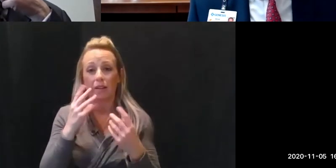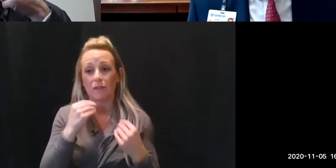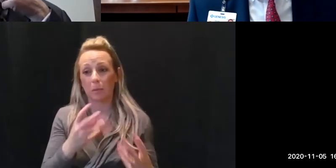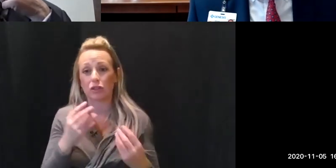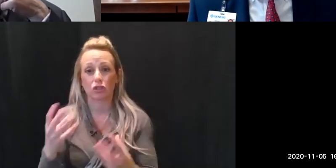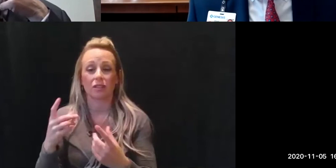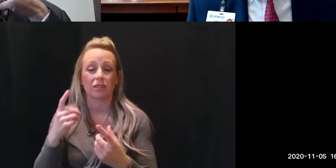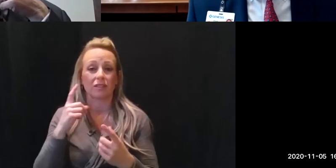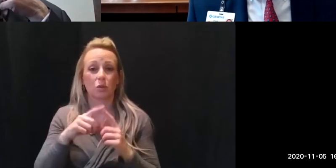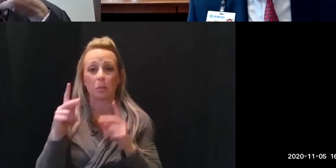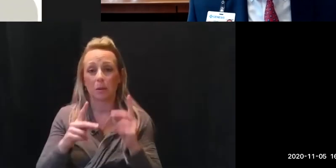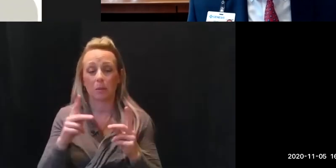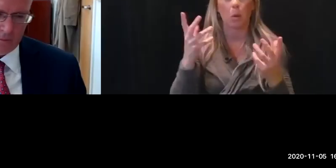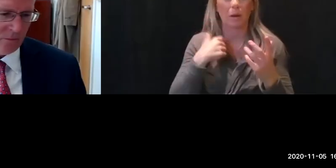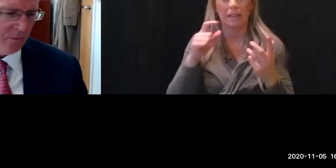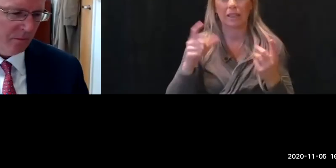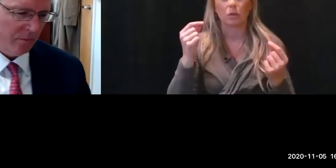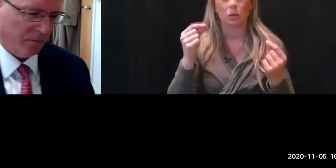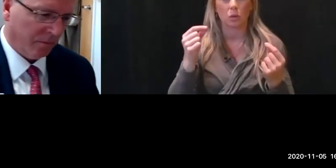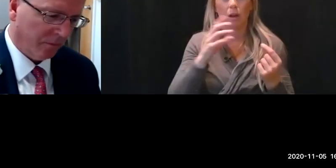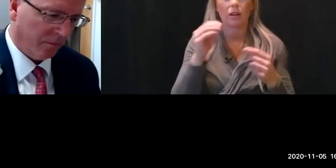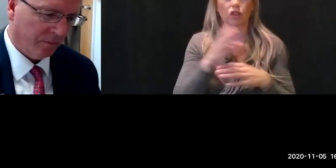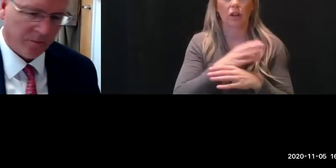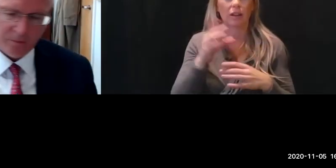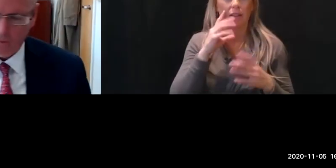our media partners for being here with us and sharing this important